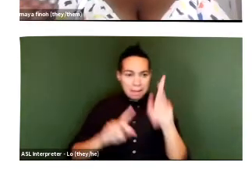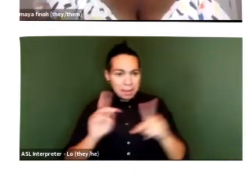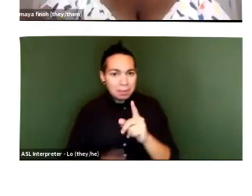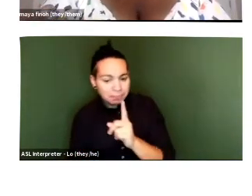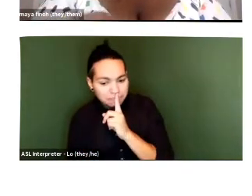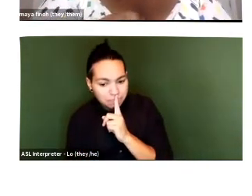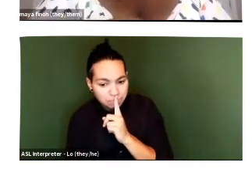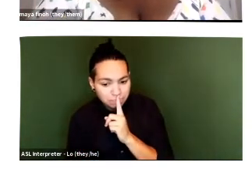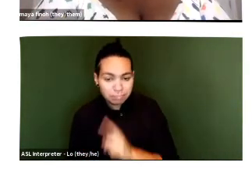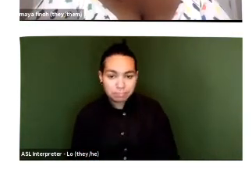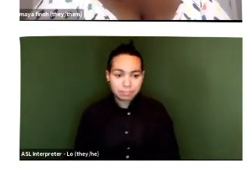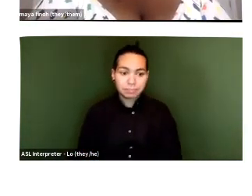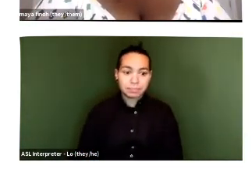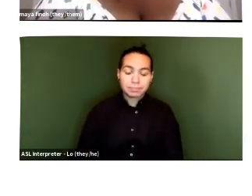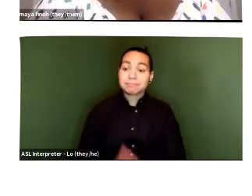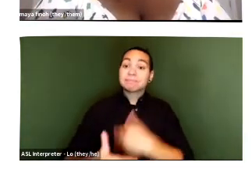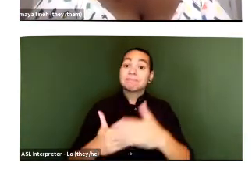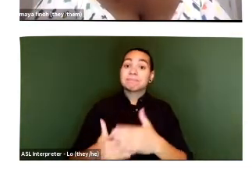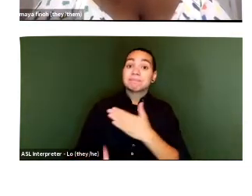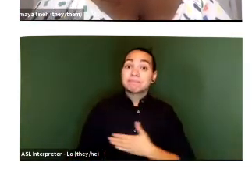Okay, next please.